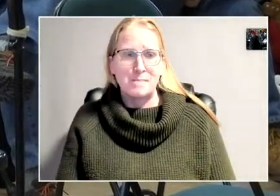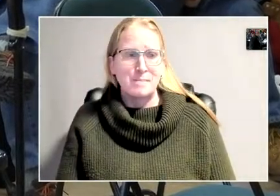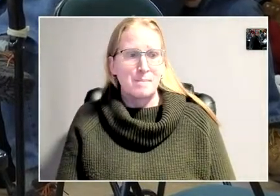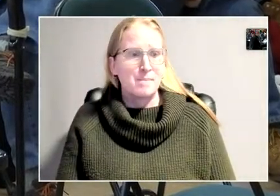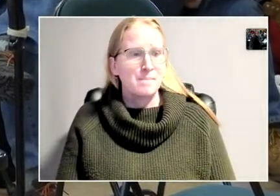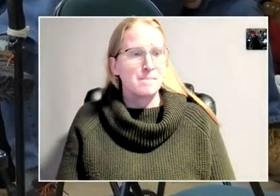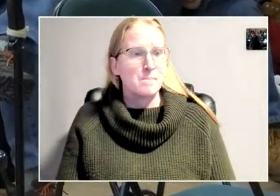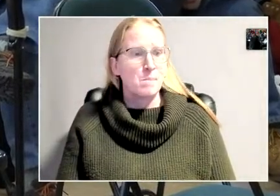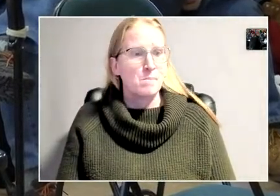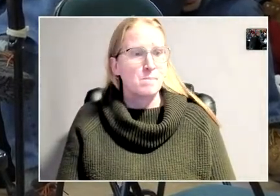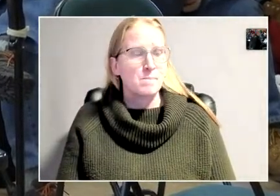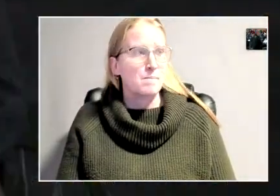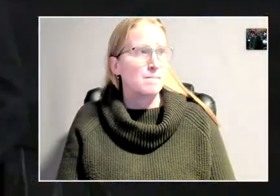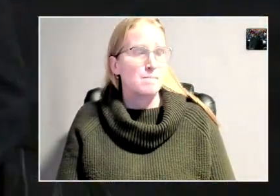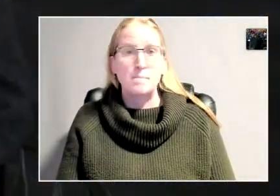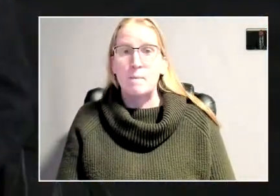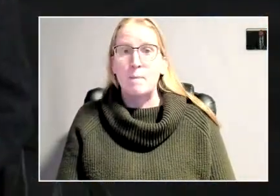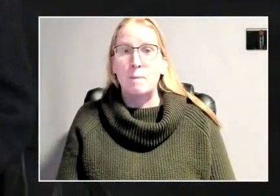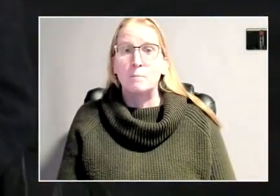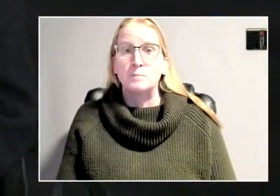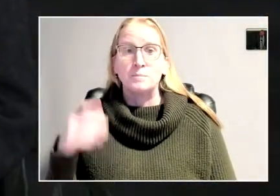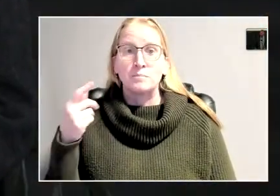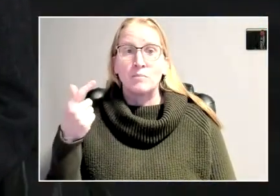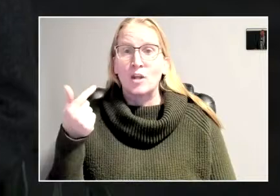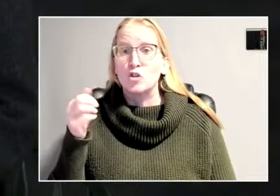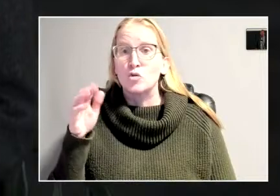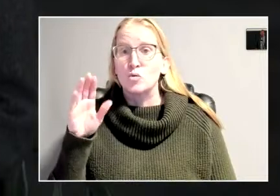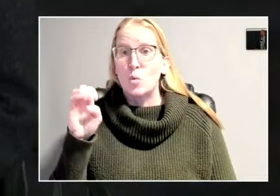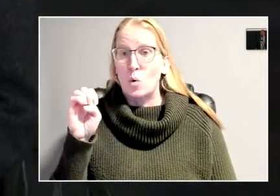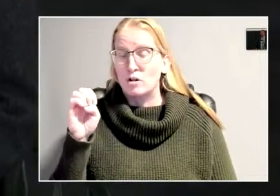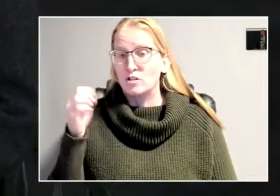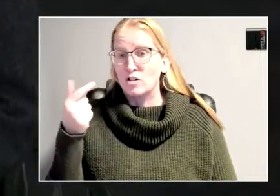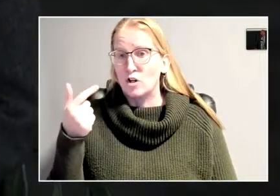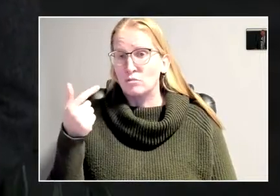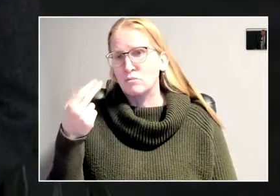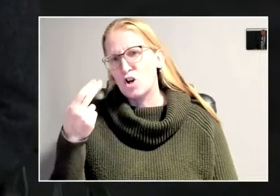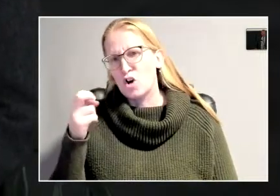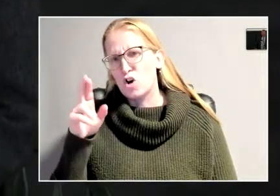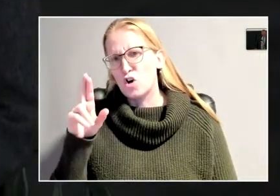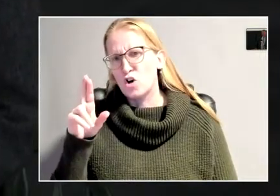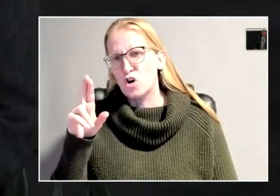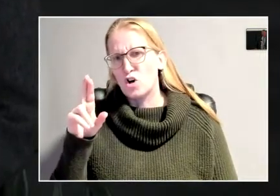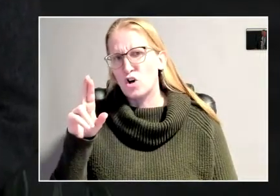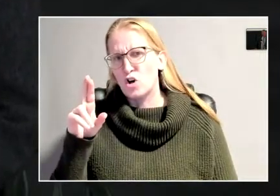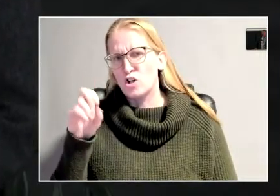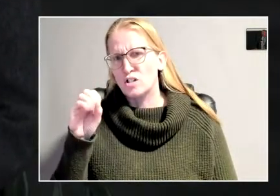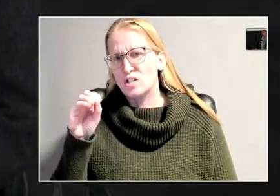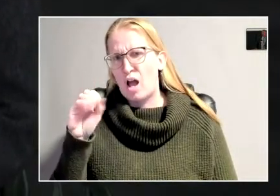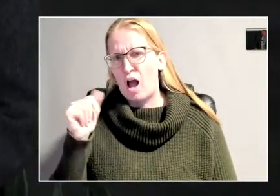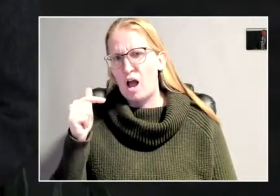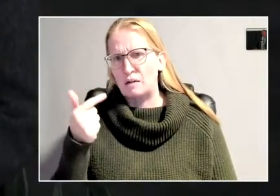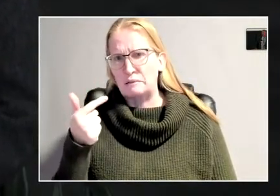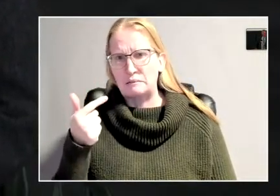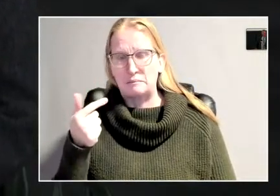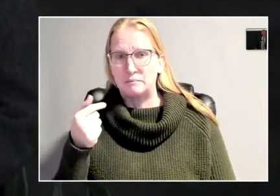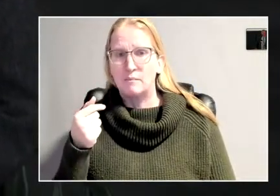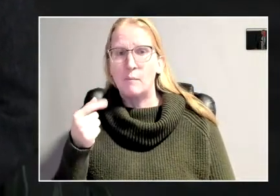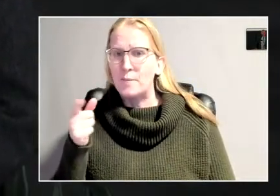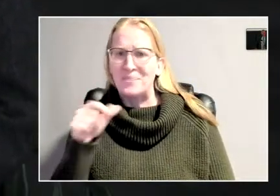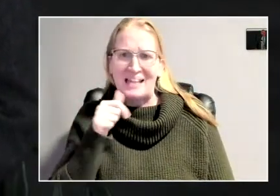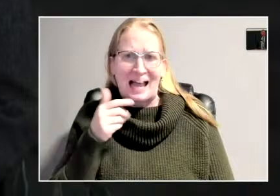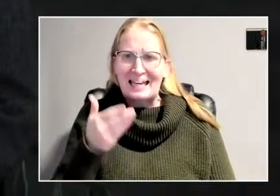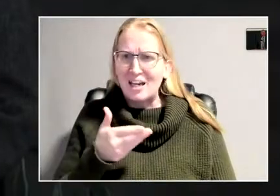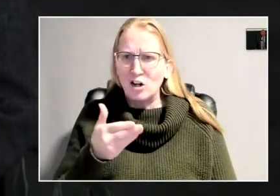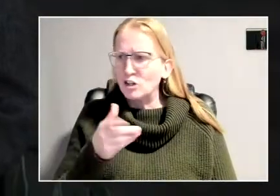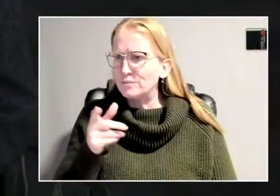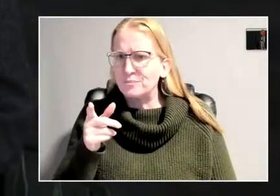hero George Herzog is nominated he's not here oh he is